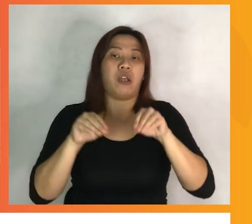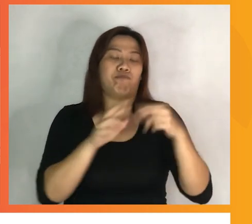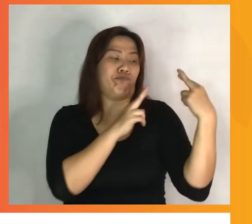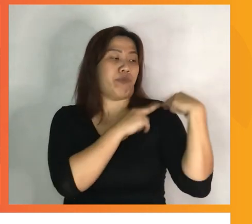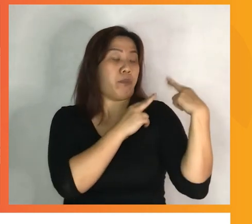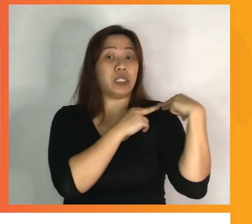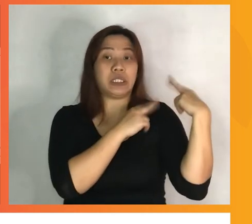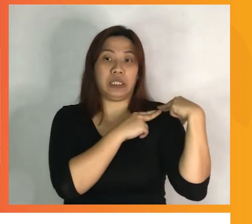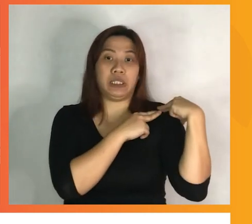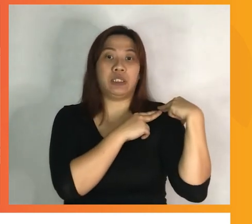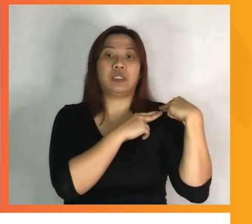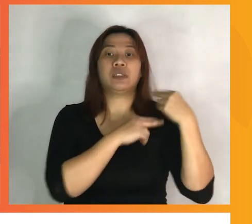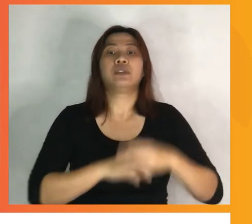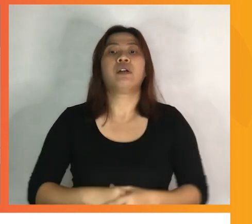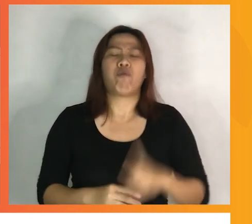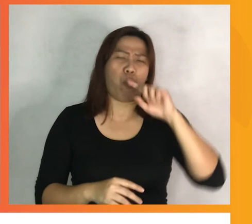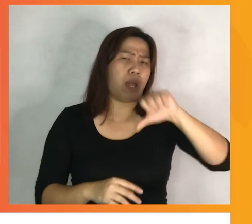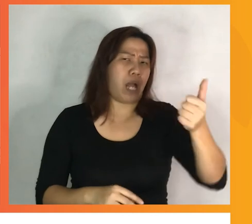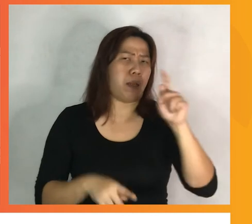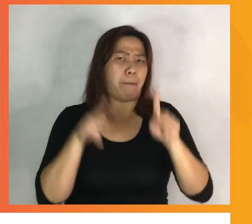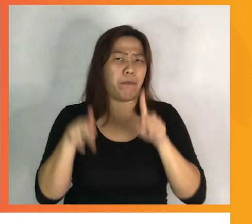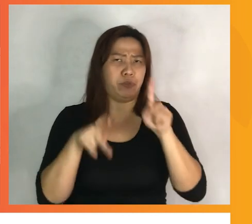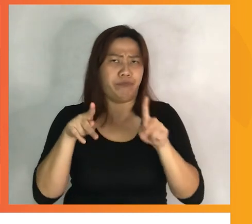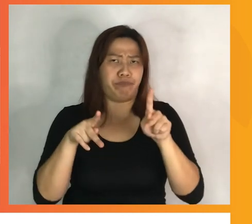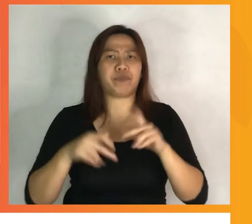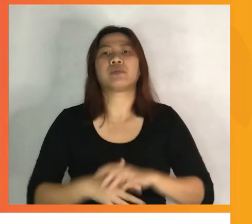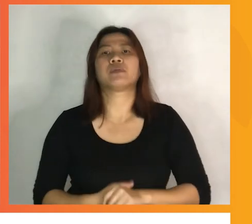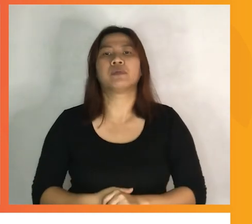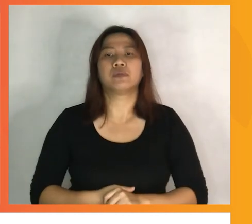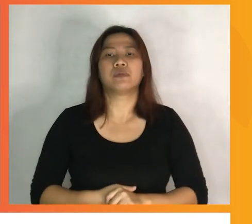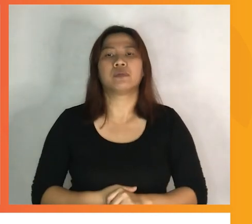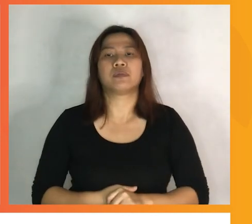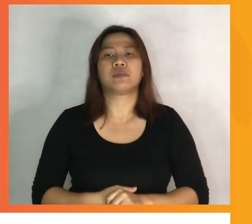take responsibility for other people.